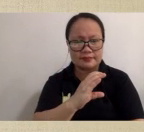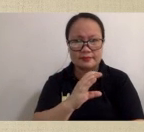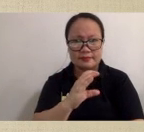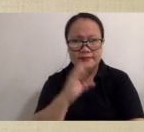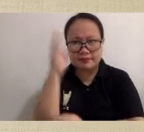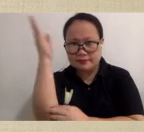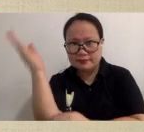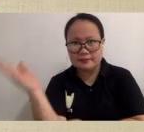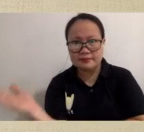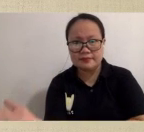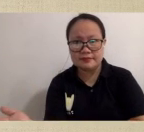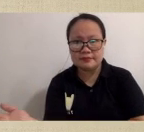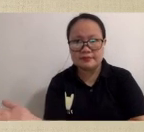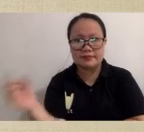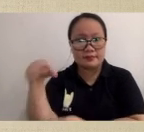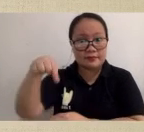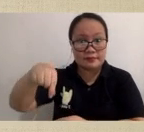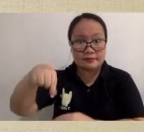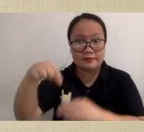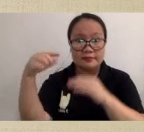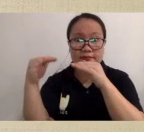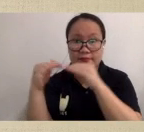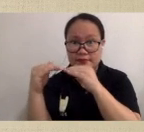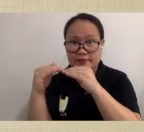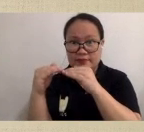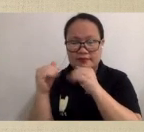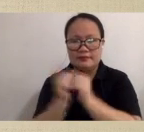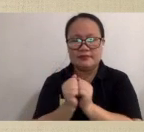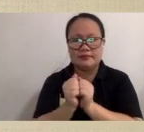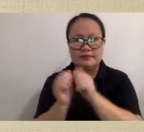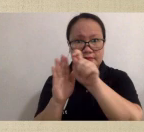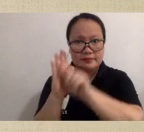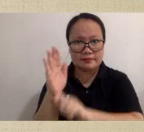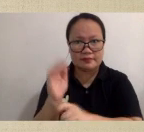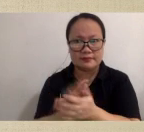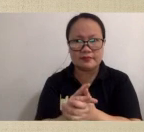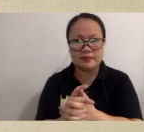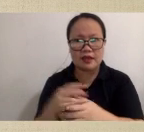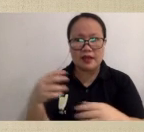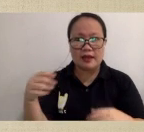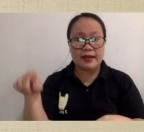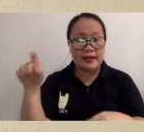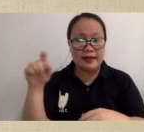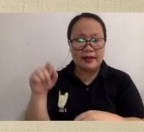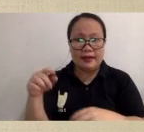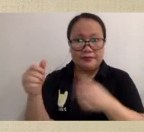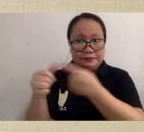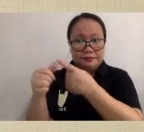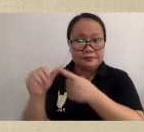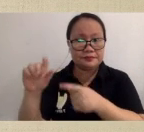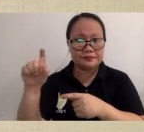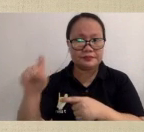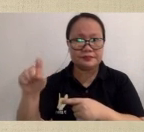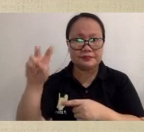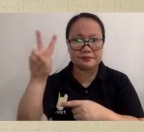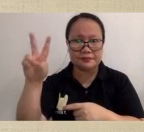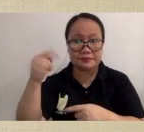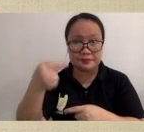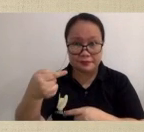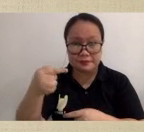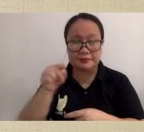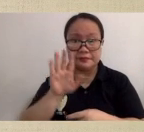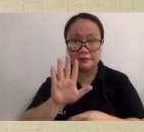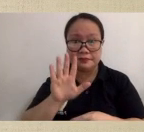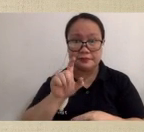c given the following quadratic equation. So, I have here x squared minus 5x